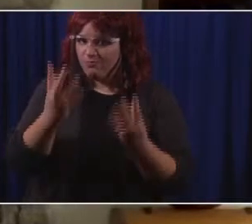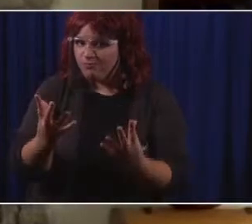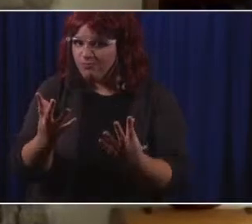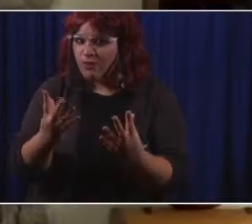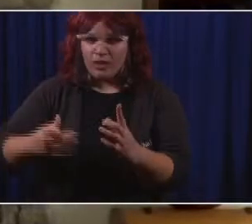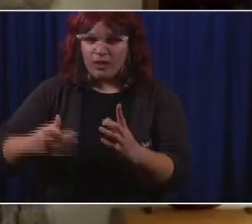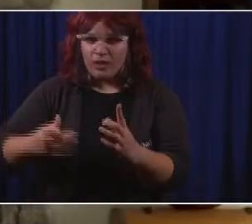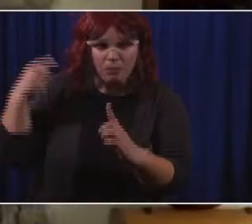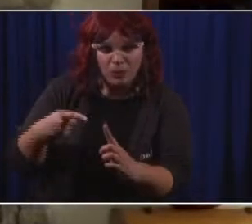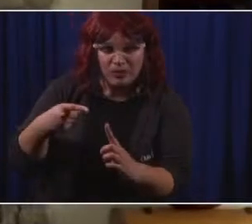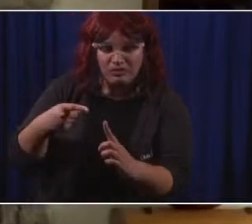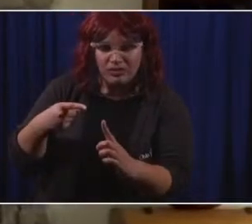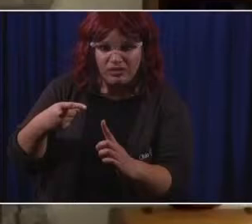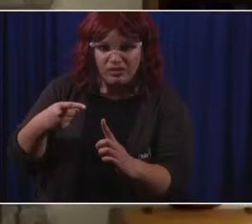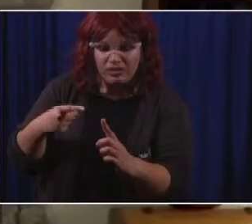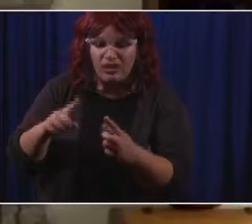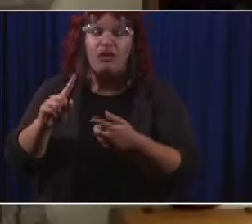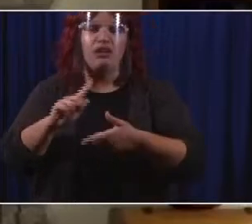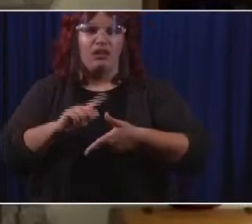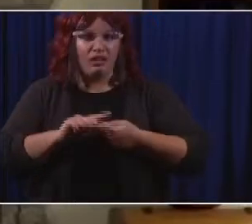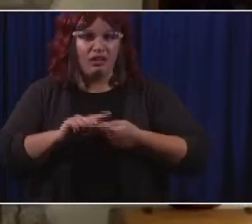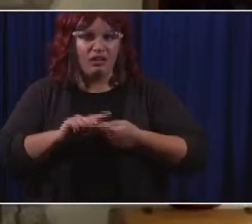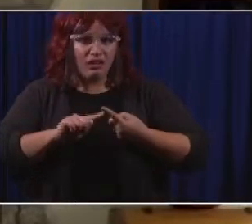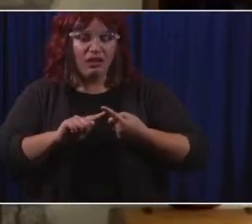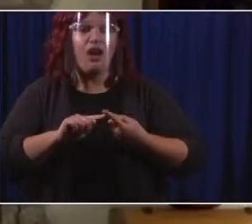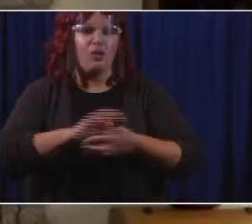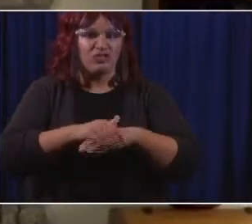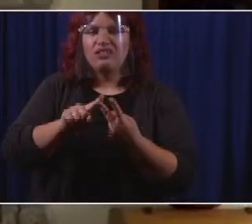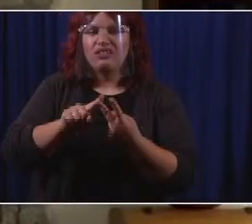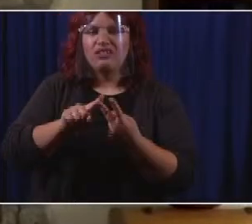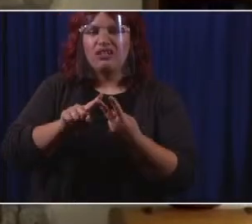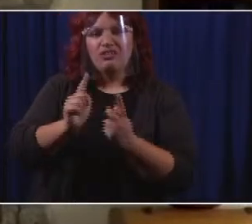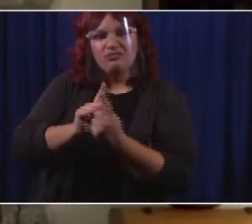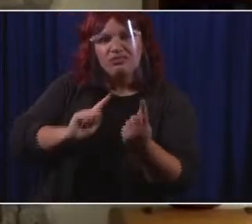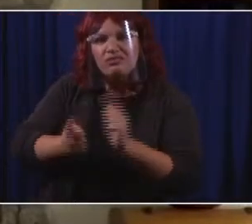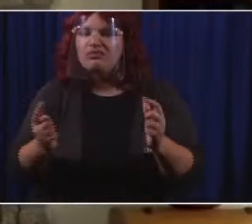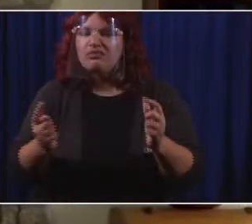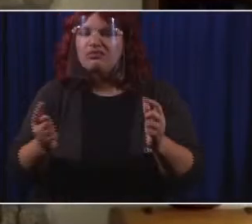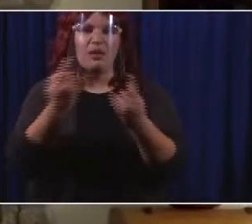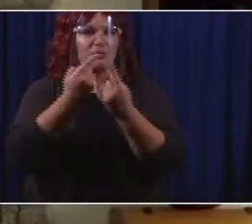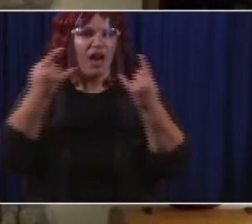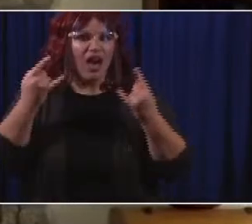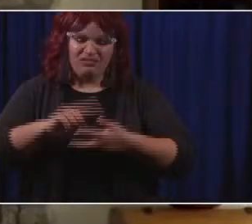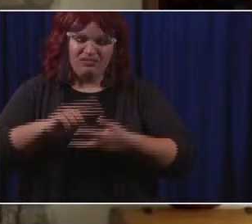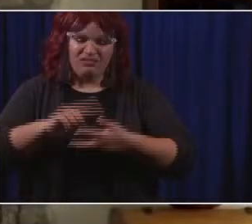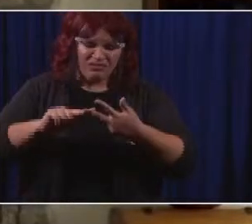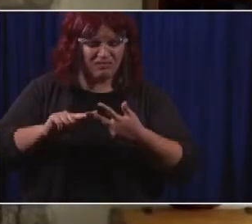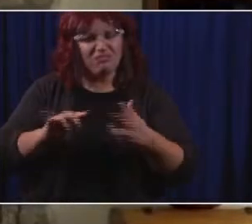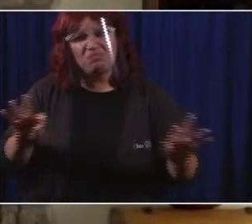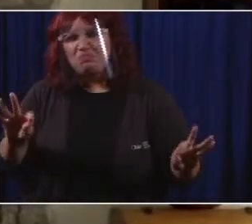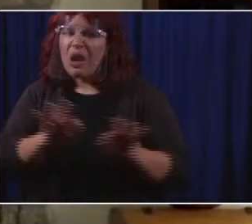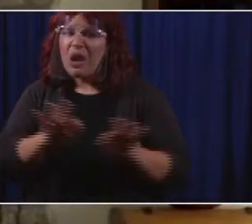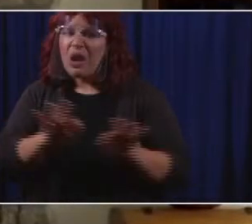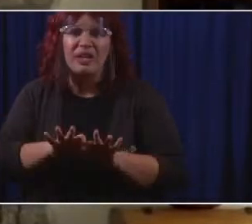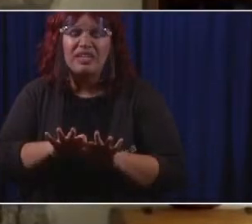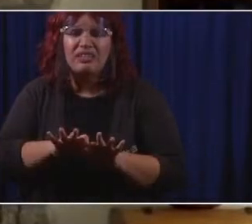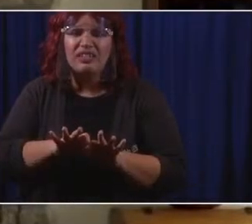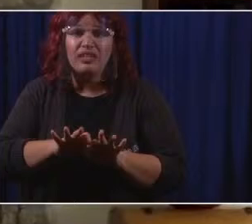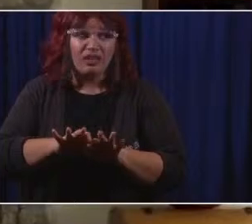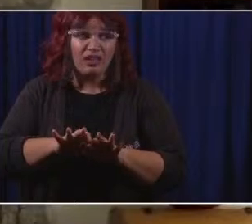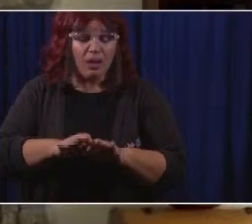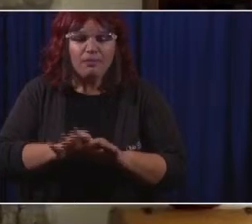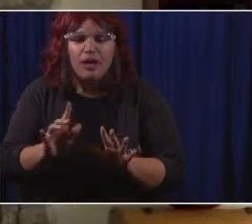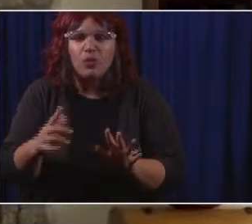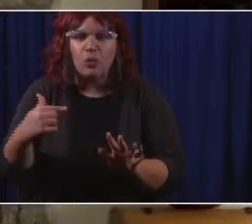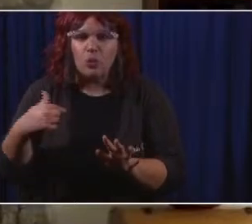this. And we will not have to shut down. But if we don't do this, and if we don't fight this battle county by county, city